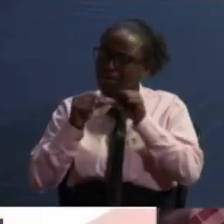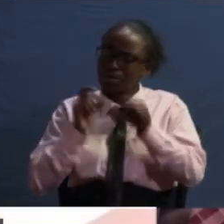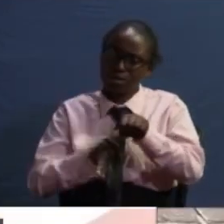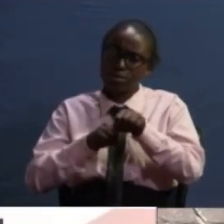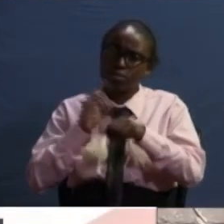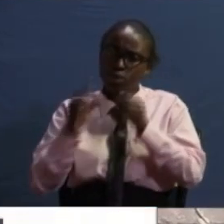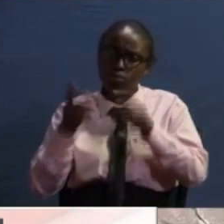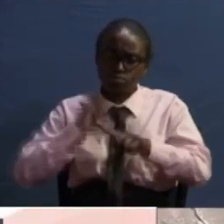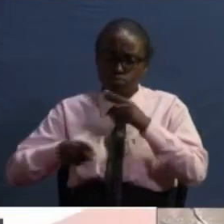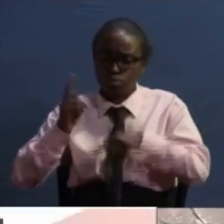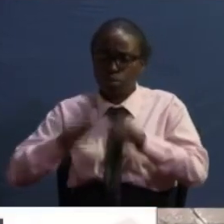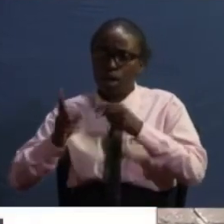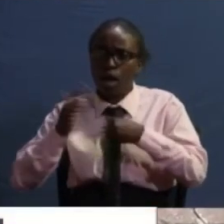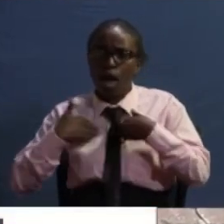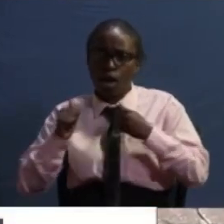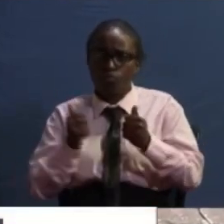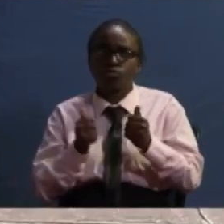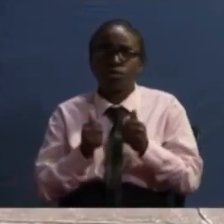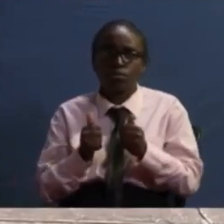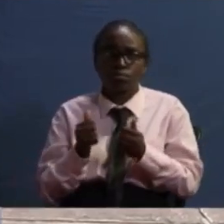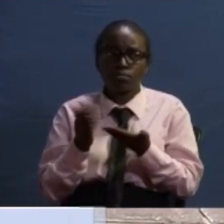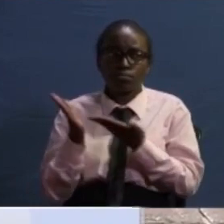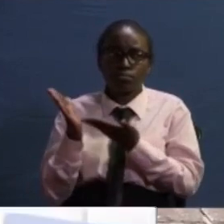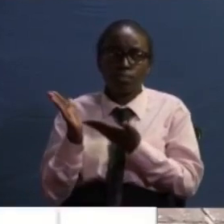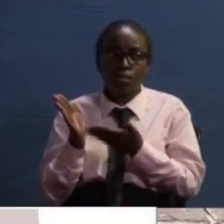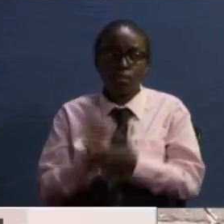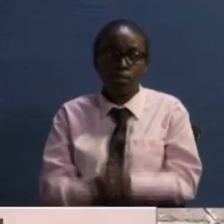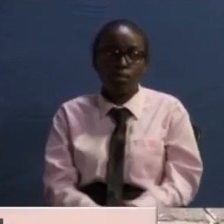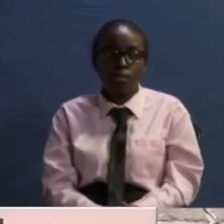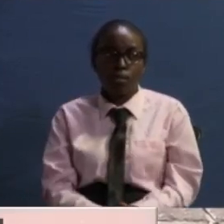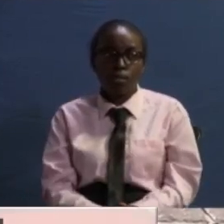competitively. Caroline Kimwele, KU TV. Smile.